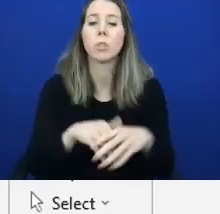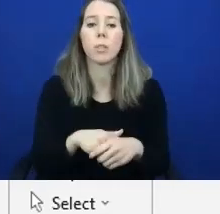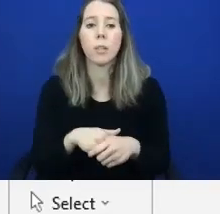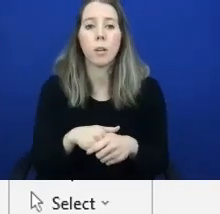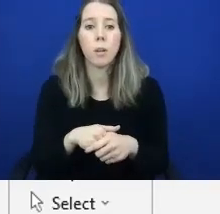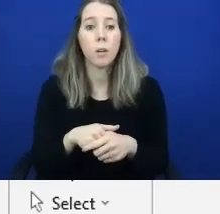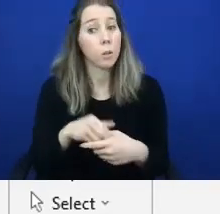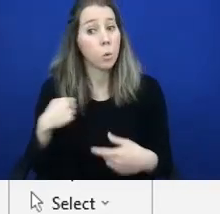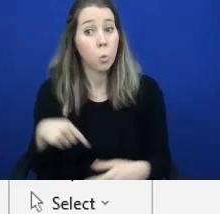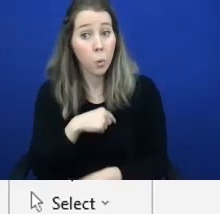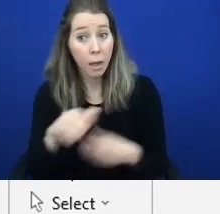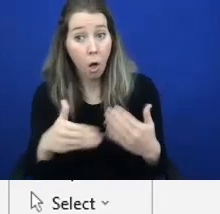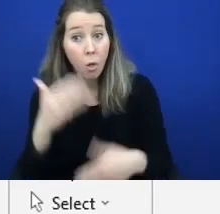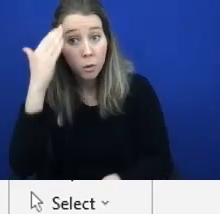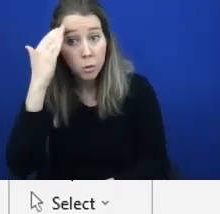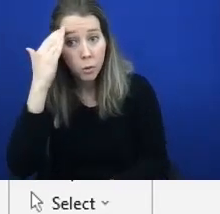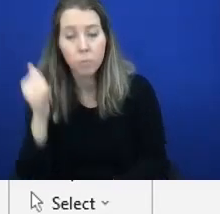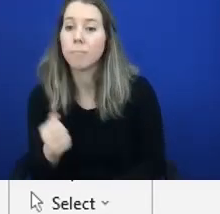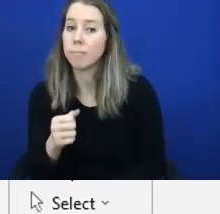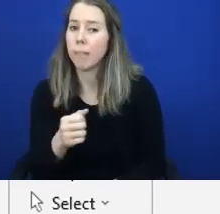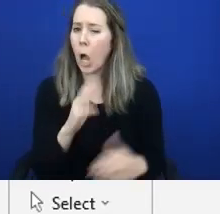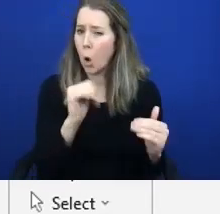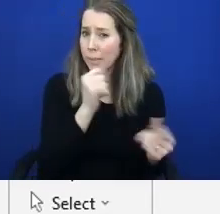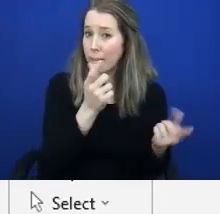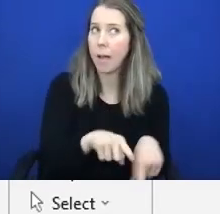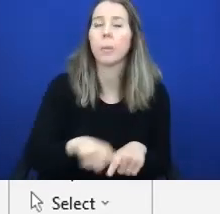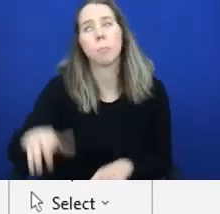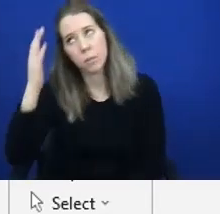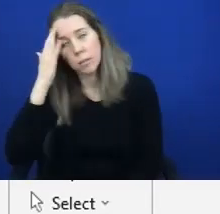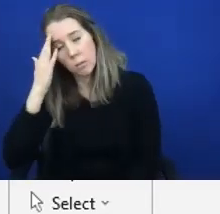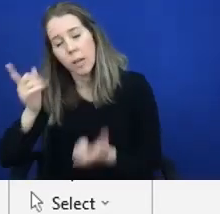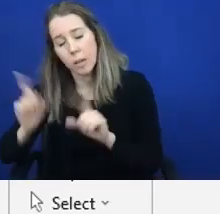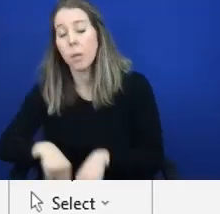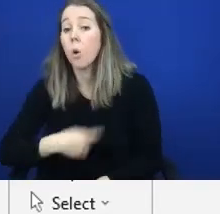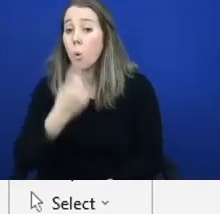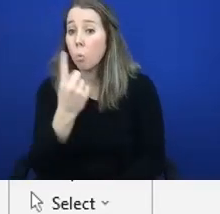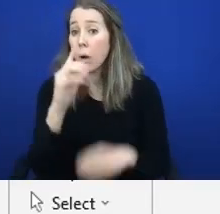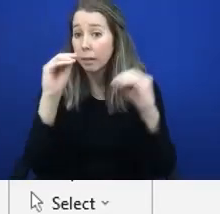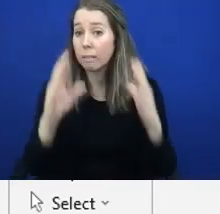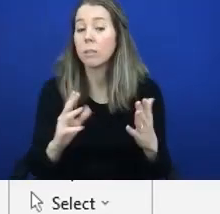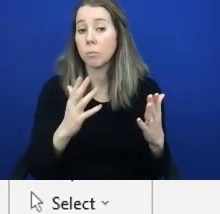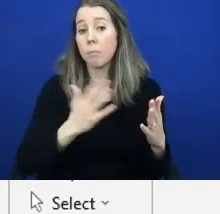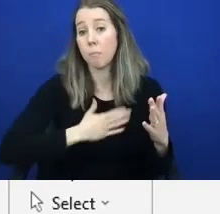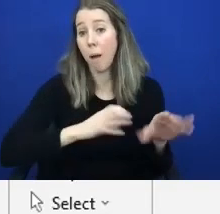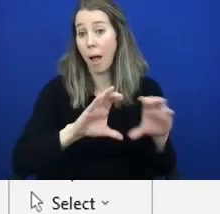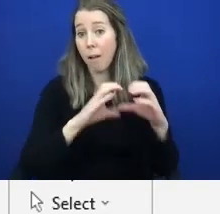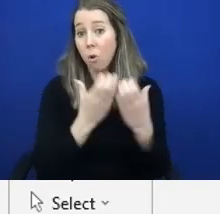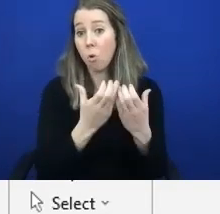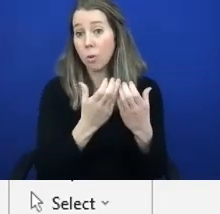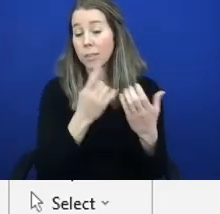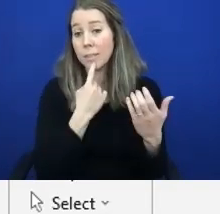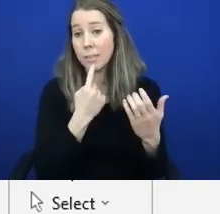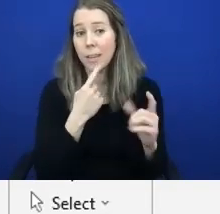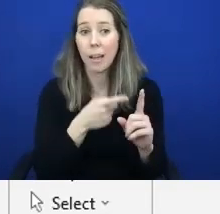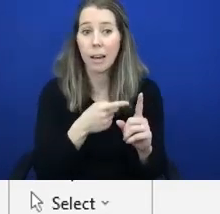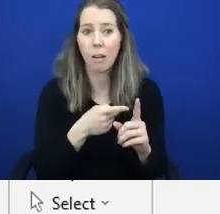we all know, and I hope it's not happening, but I know it is, one of the educators in one of my courses said that it's seen as a